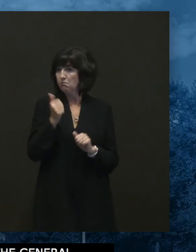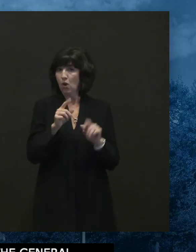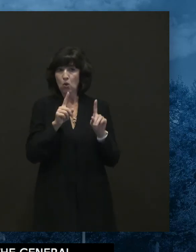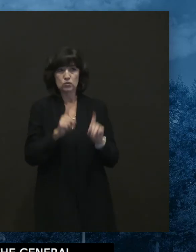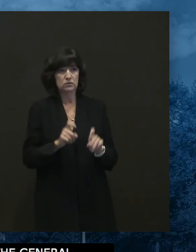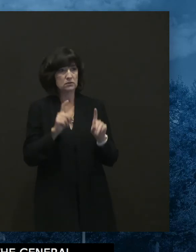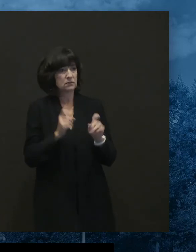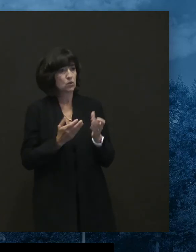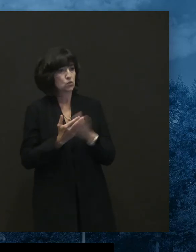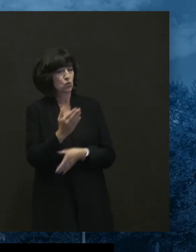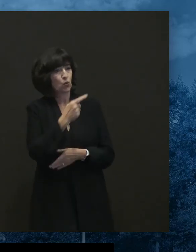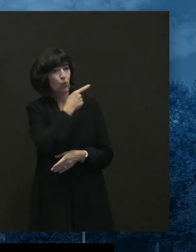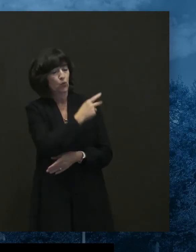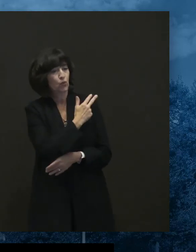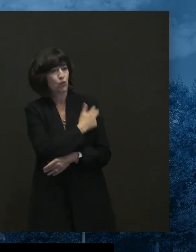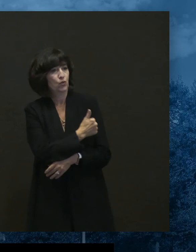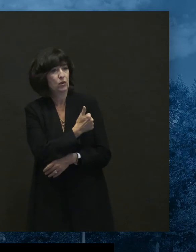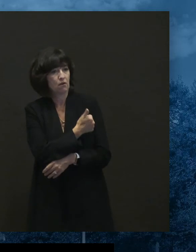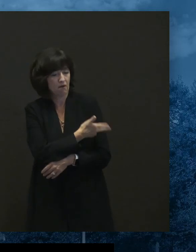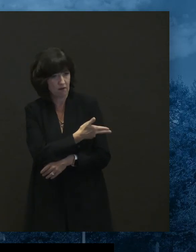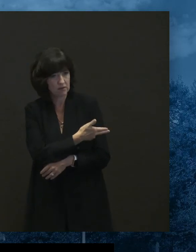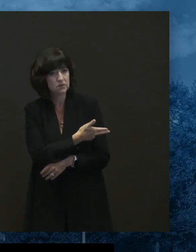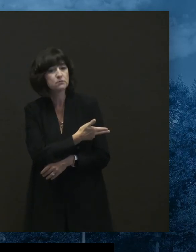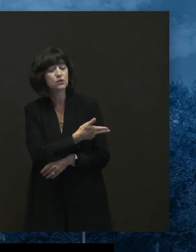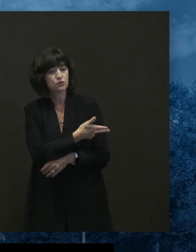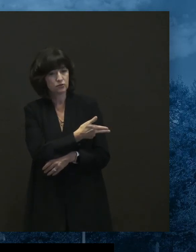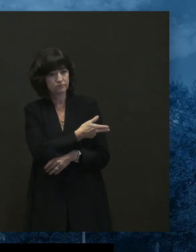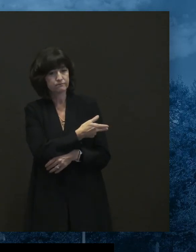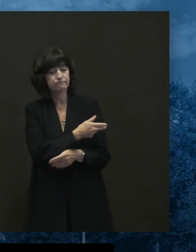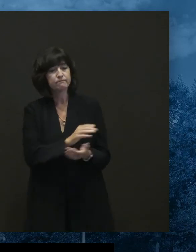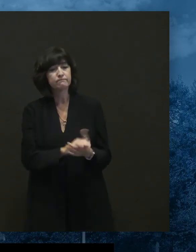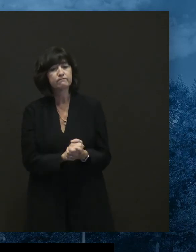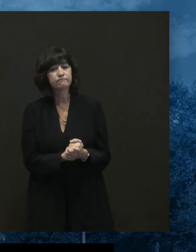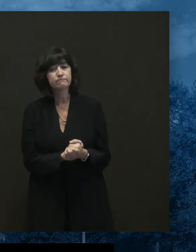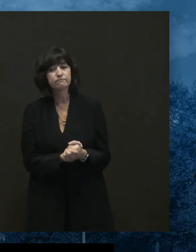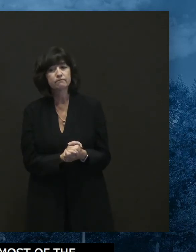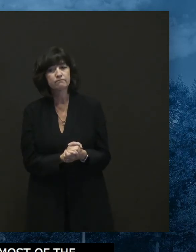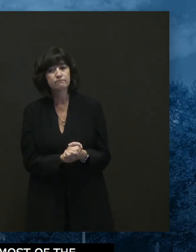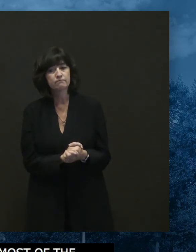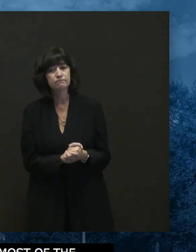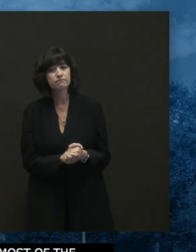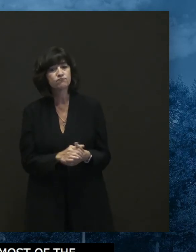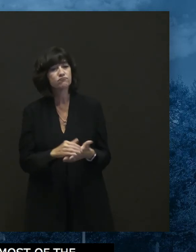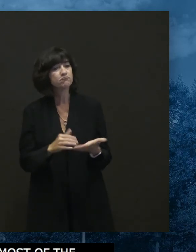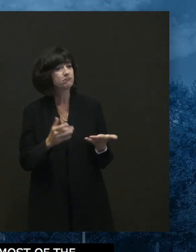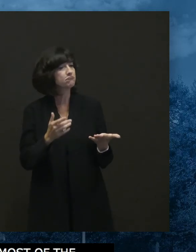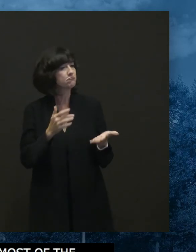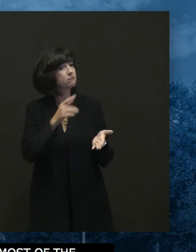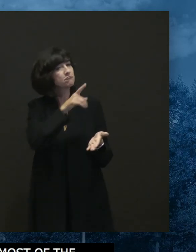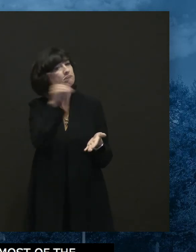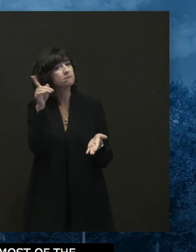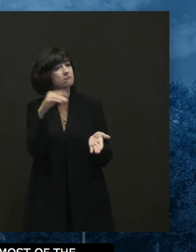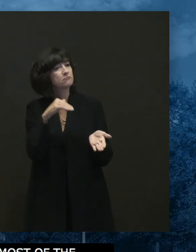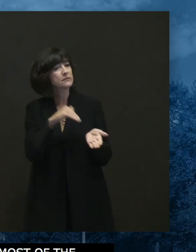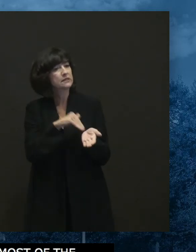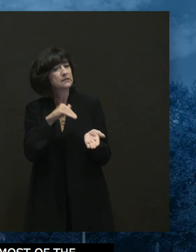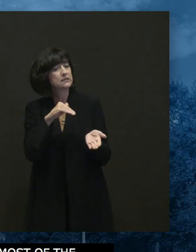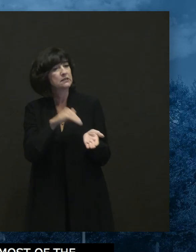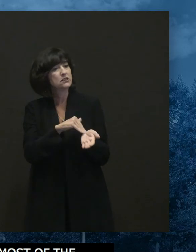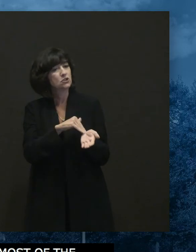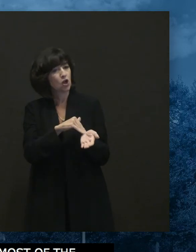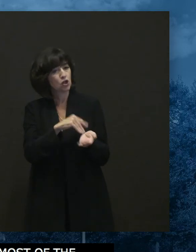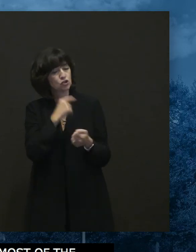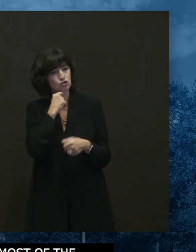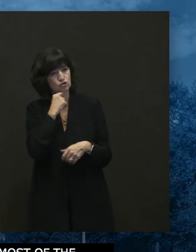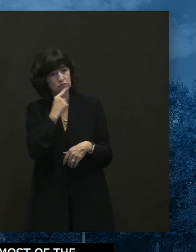the hospitals, and it was on the recommendation of your physician for symptomatic people that